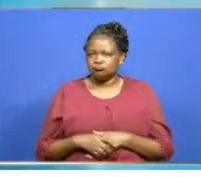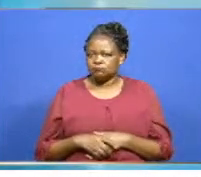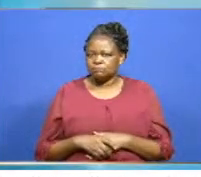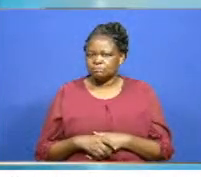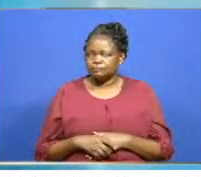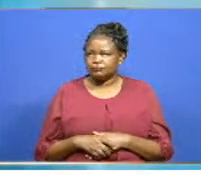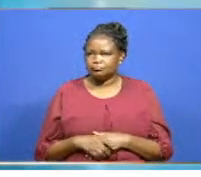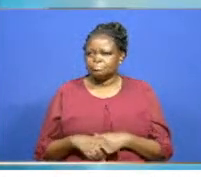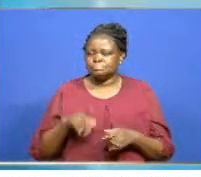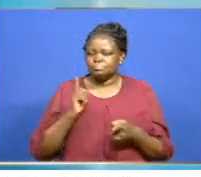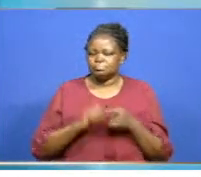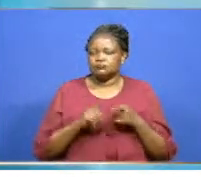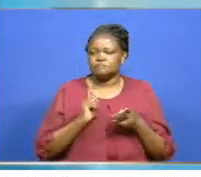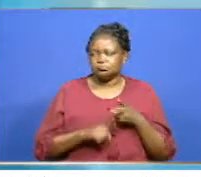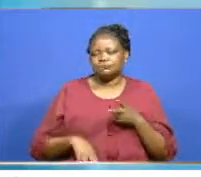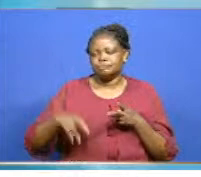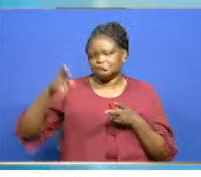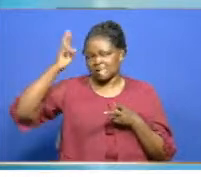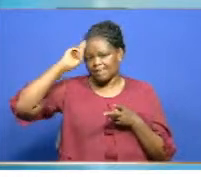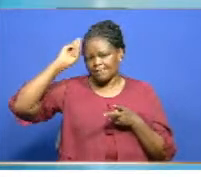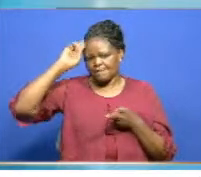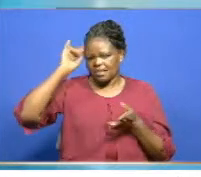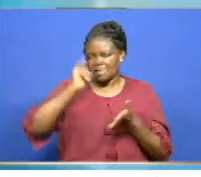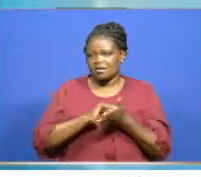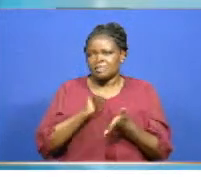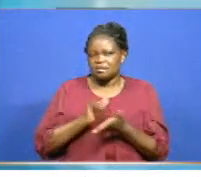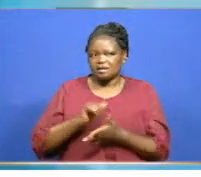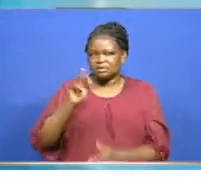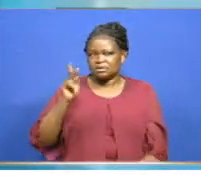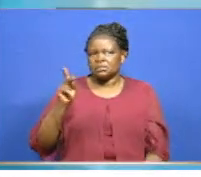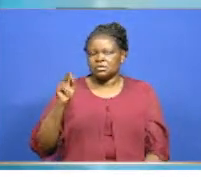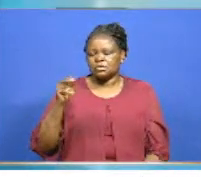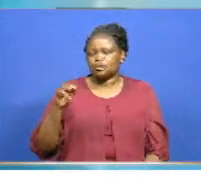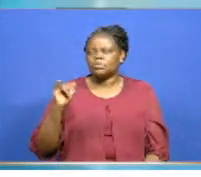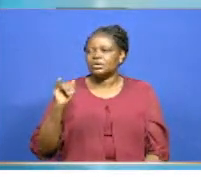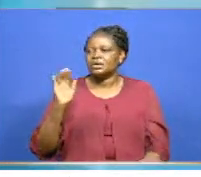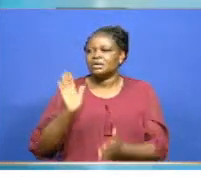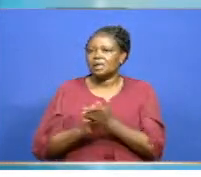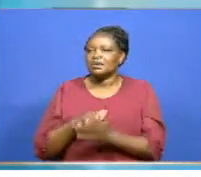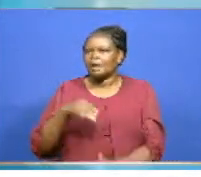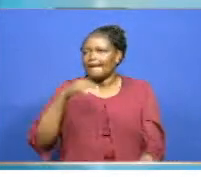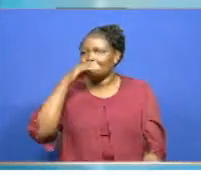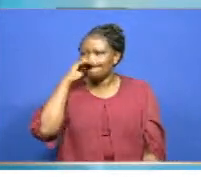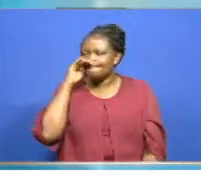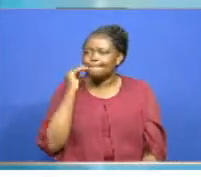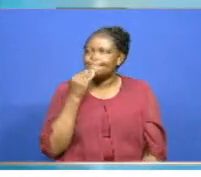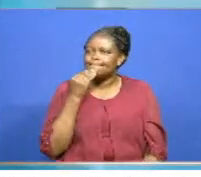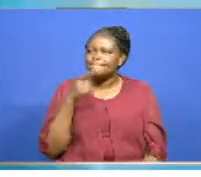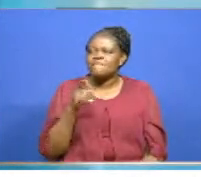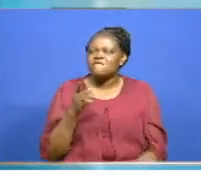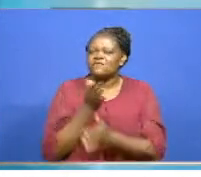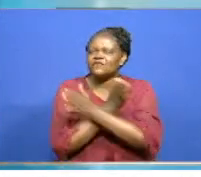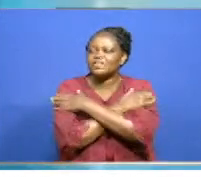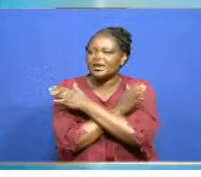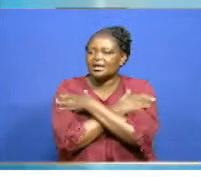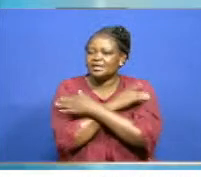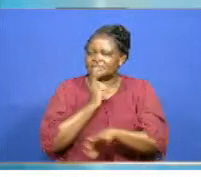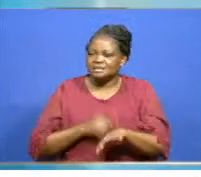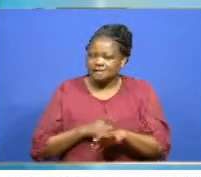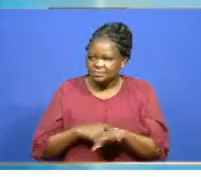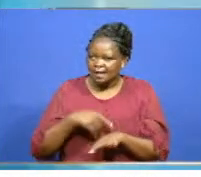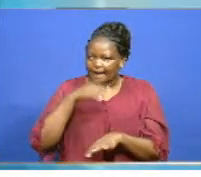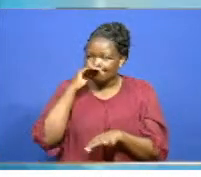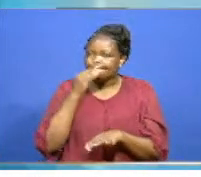And second, you can remember that Kitui and Musalia Mudavadi are still, they are very close. When Musalia Mudavadi ran